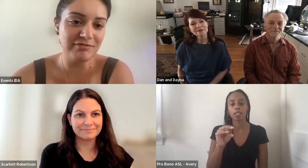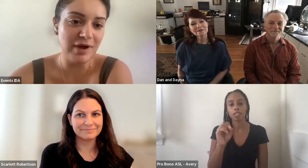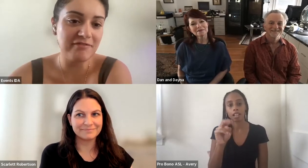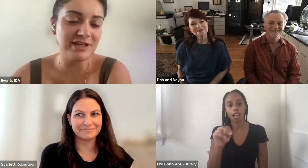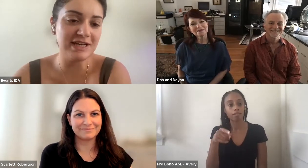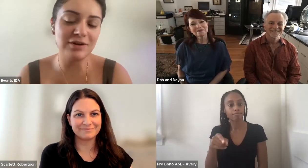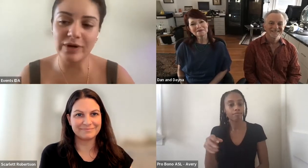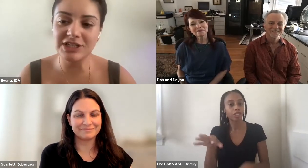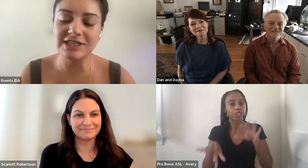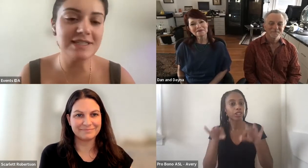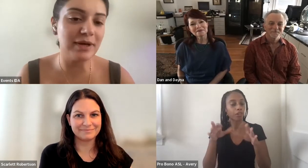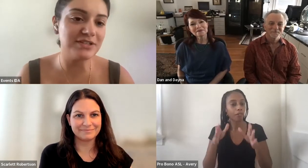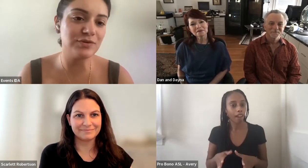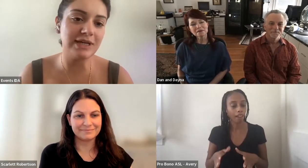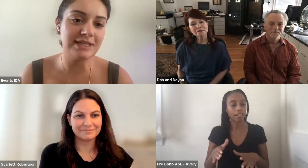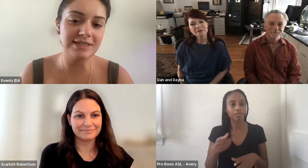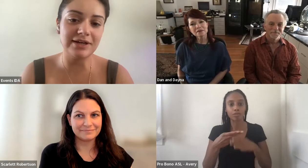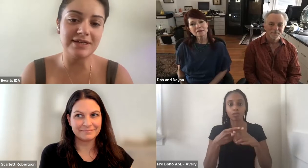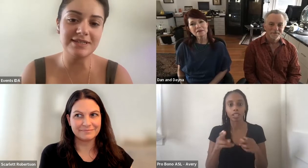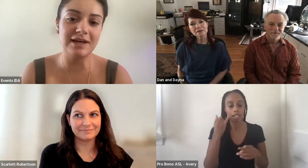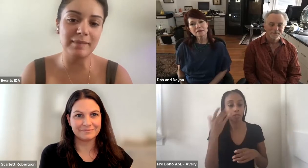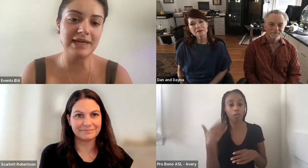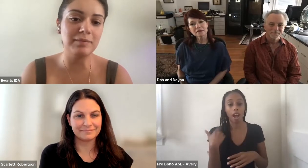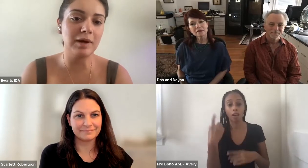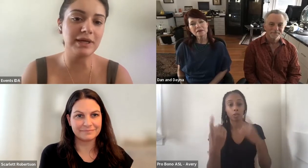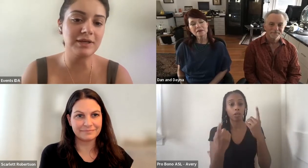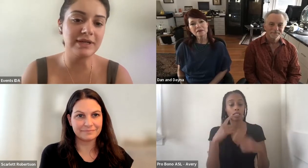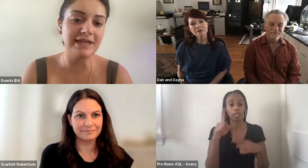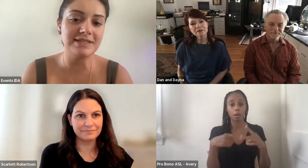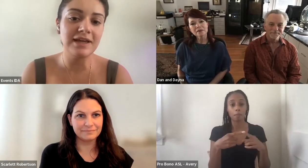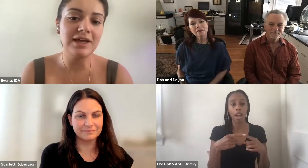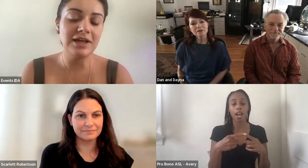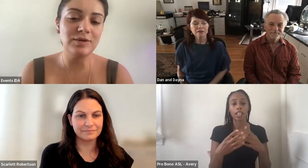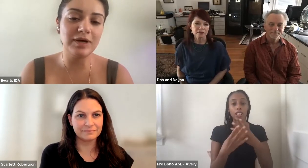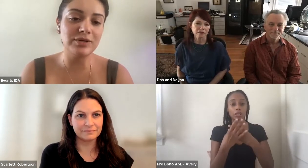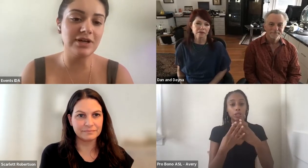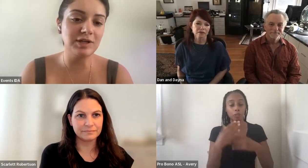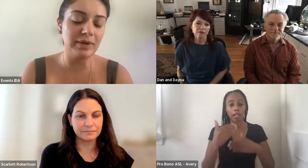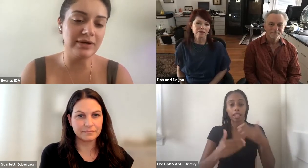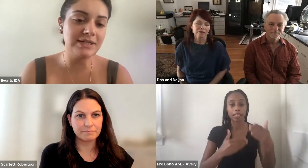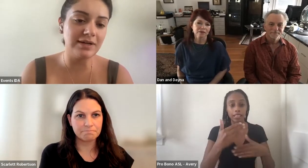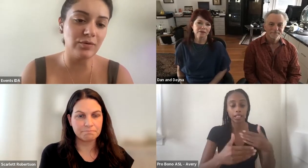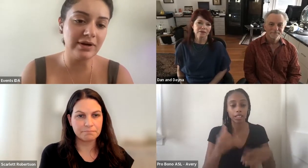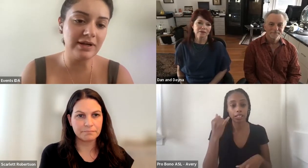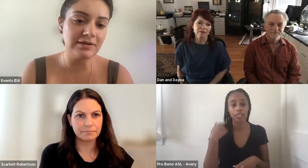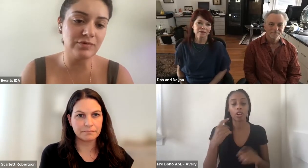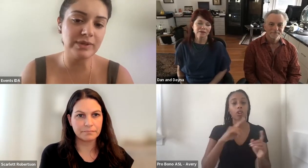brief note, if you have any questions about the screening series, any upcoming Q&As, you can go to